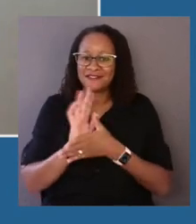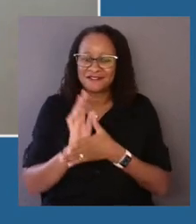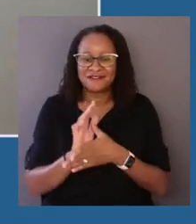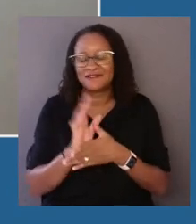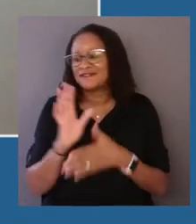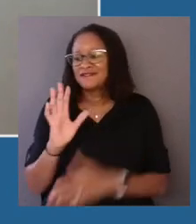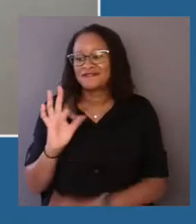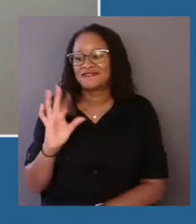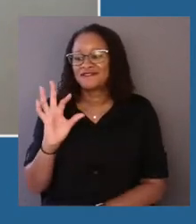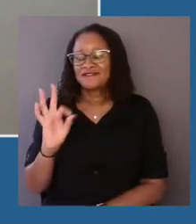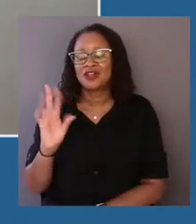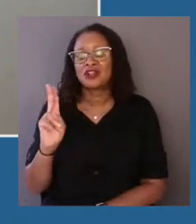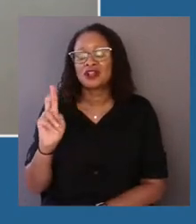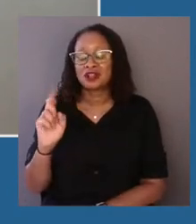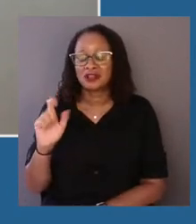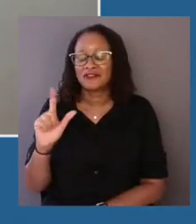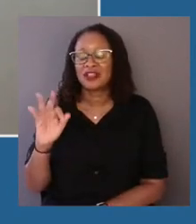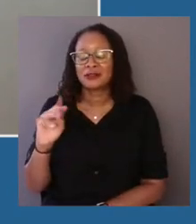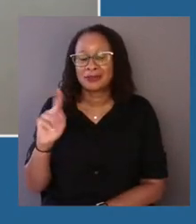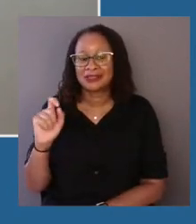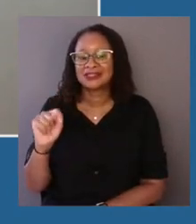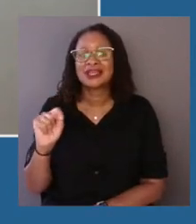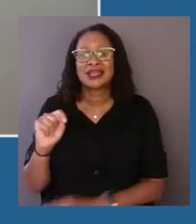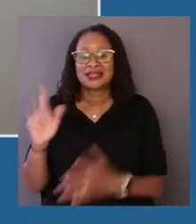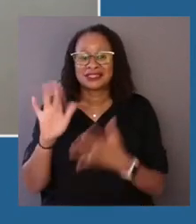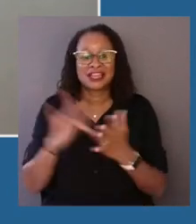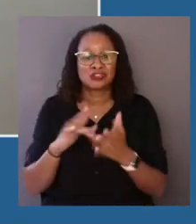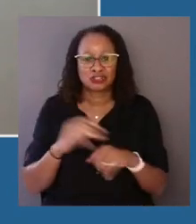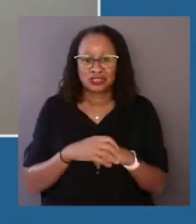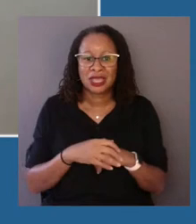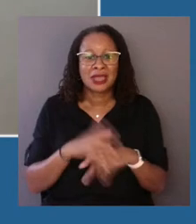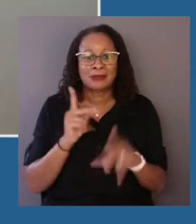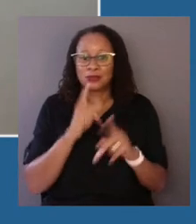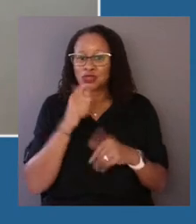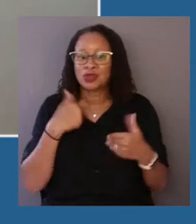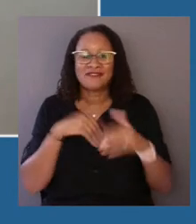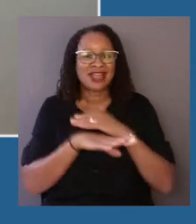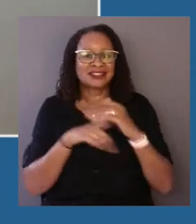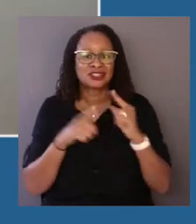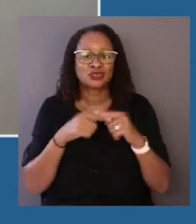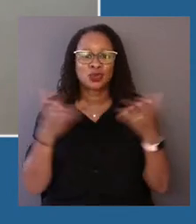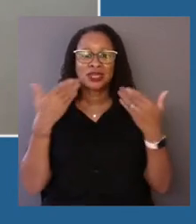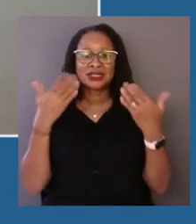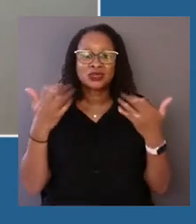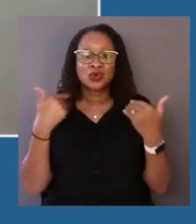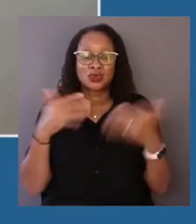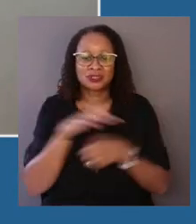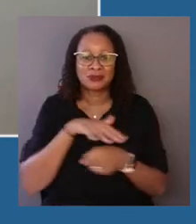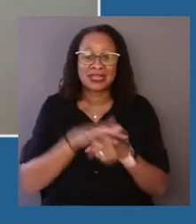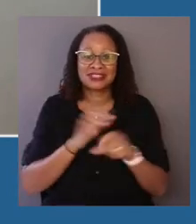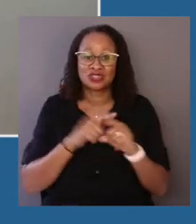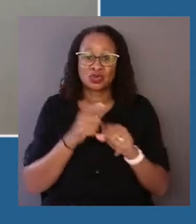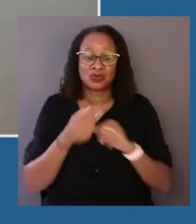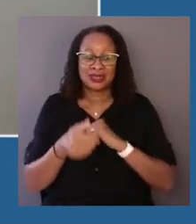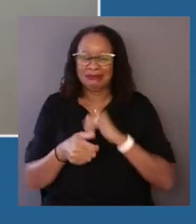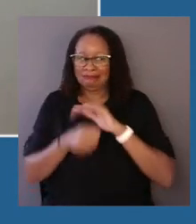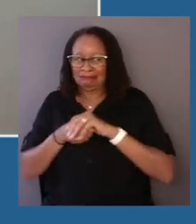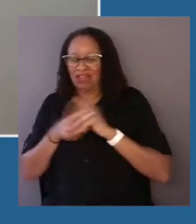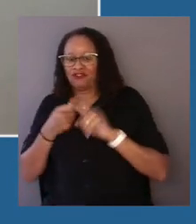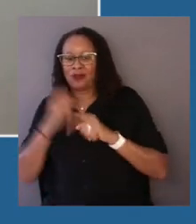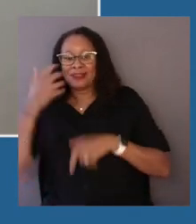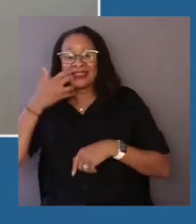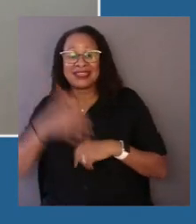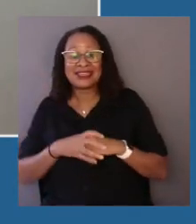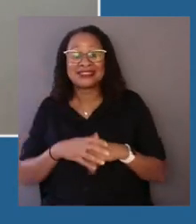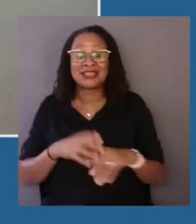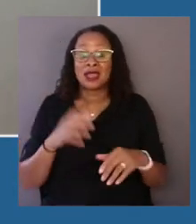don't have access to a cool space to seek relief from the heat. So I think it's really important that even as the attribution science